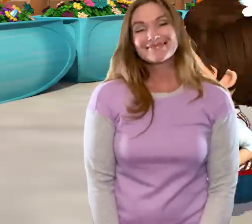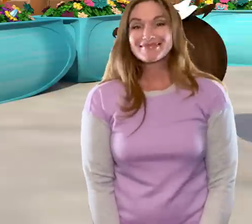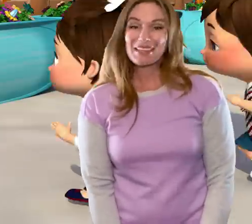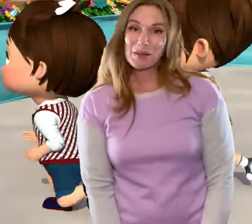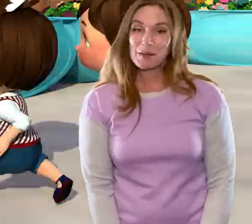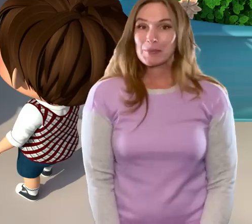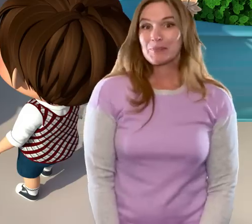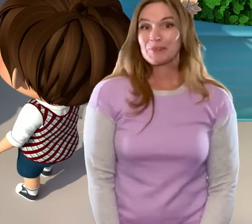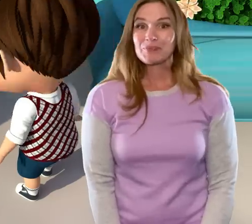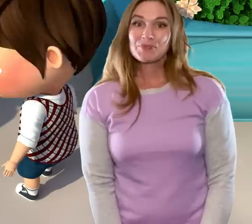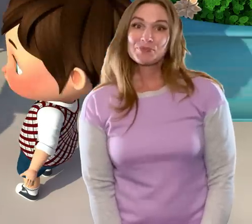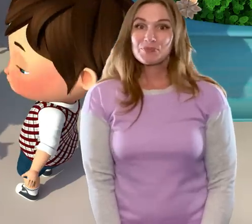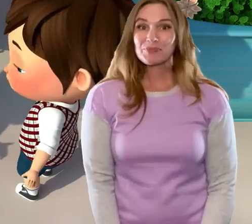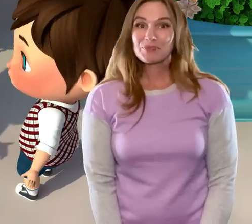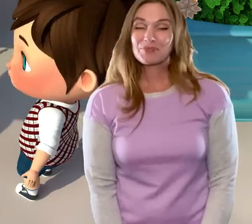foreign